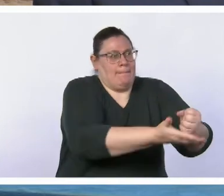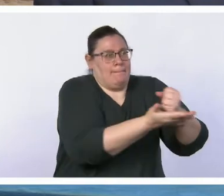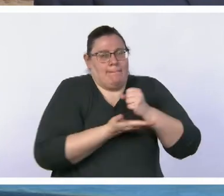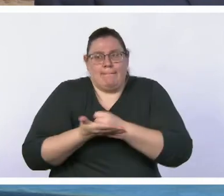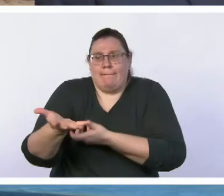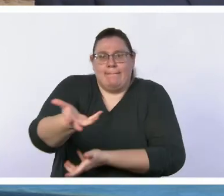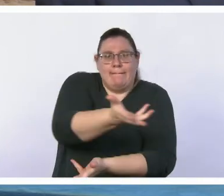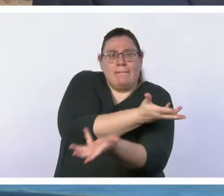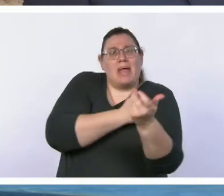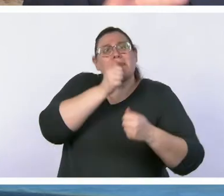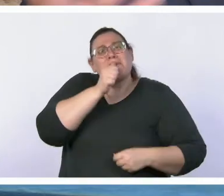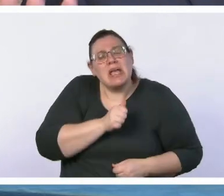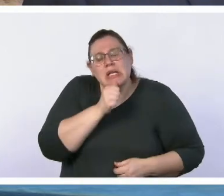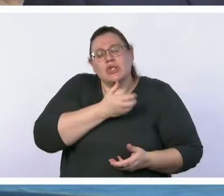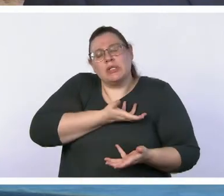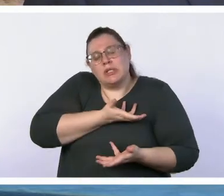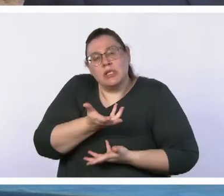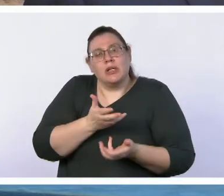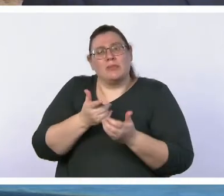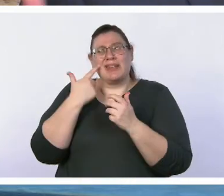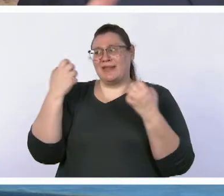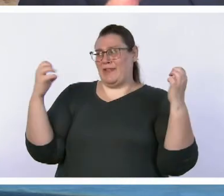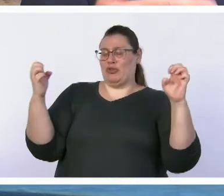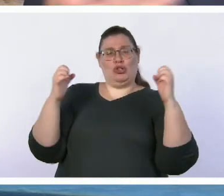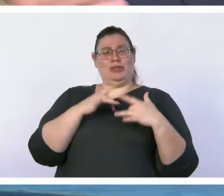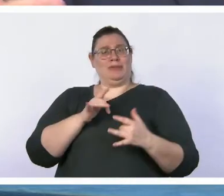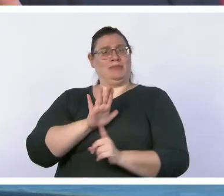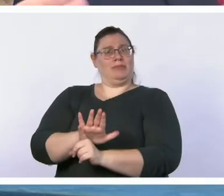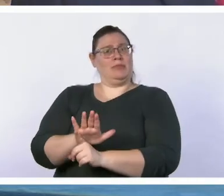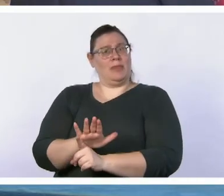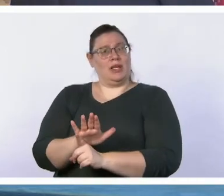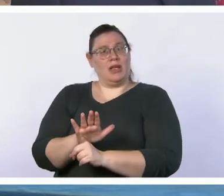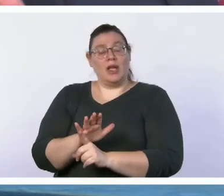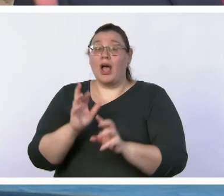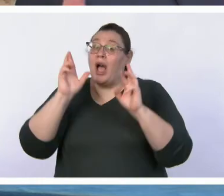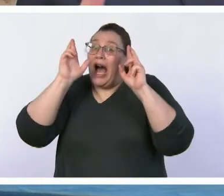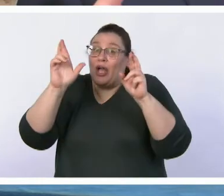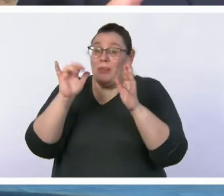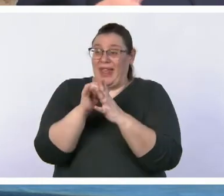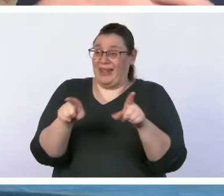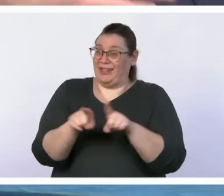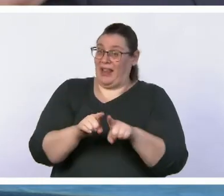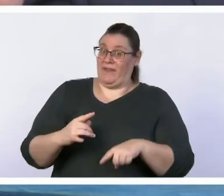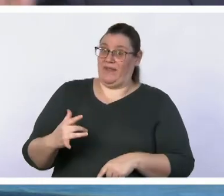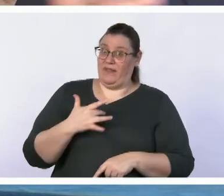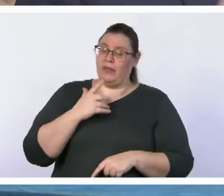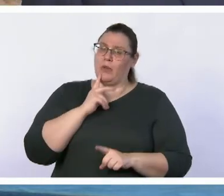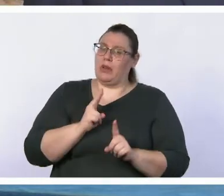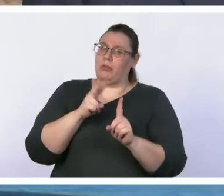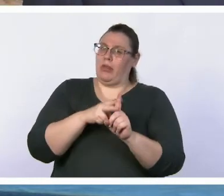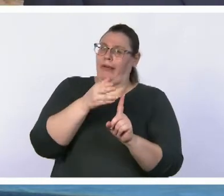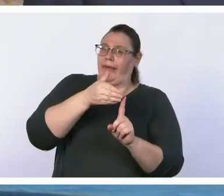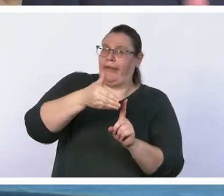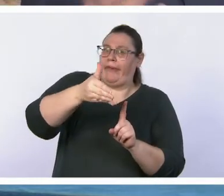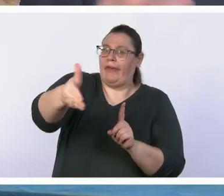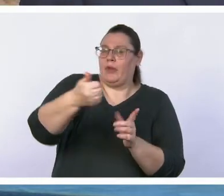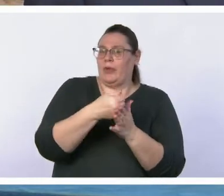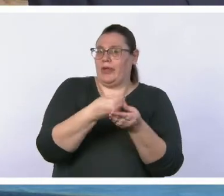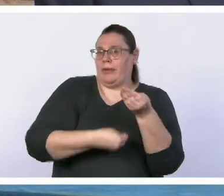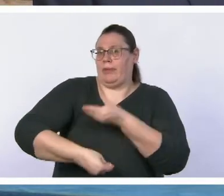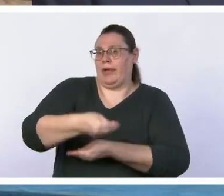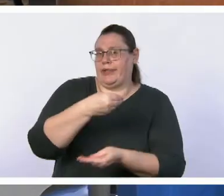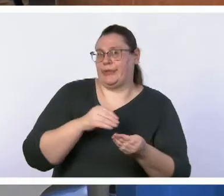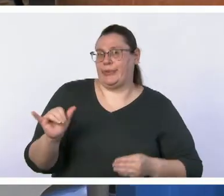and understanding with the emergency nature of this. I hope that that same spirit will apply as we move forward with the budget as well,